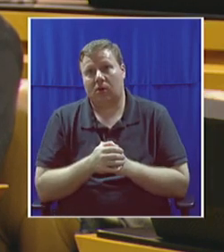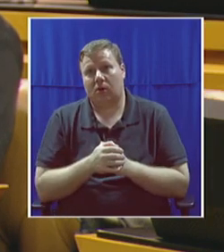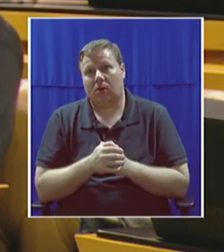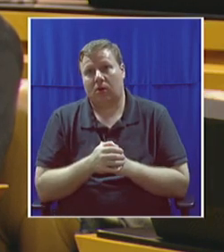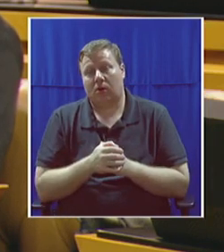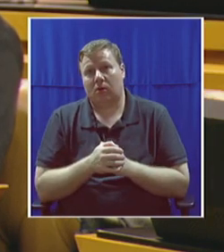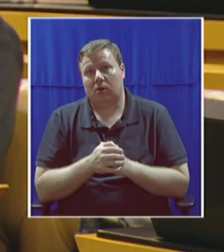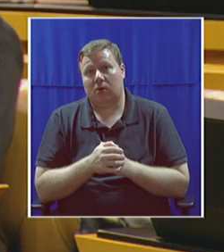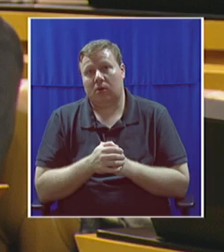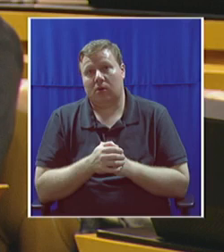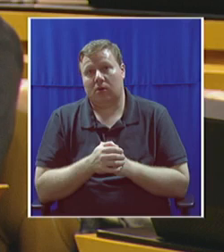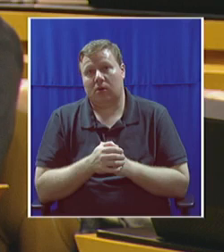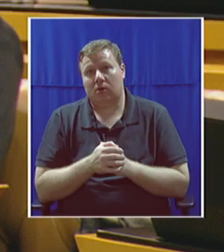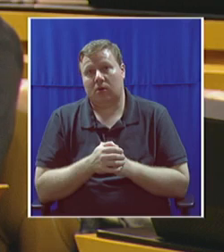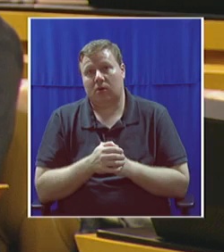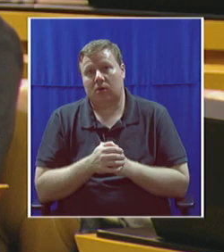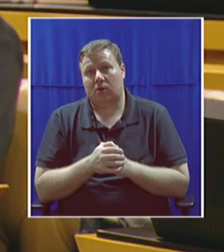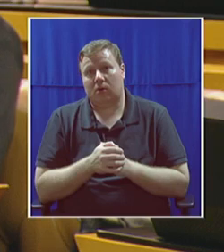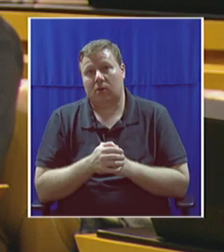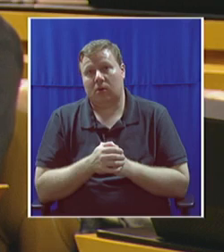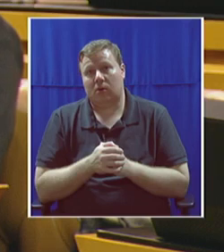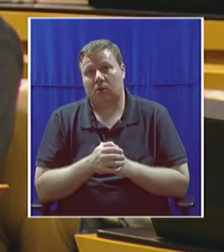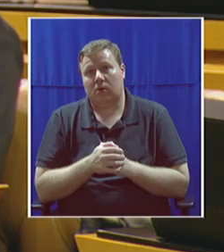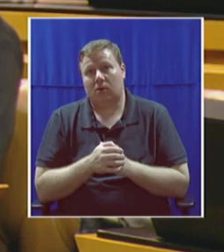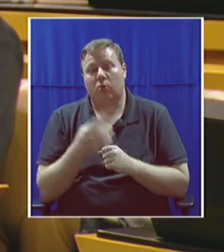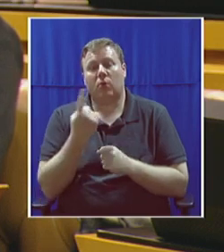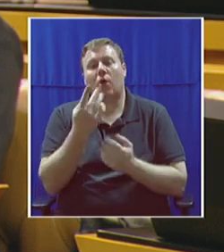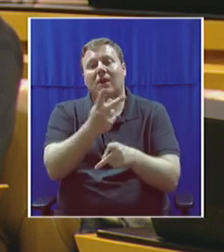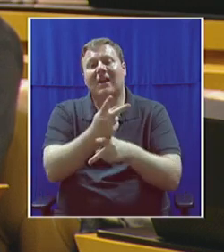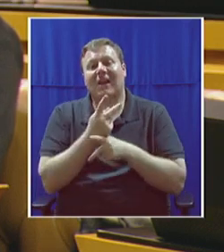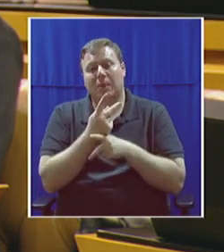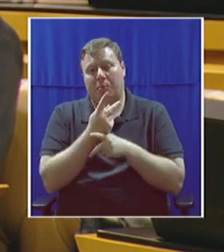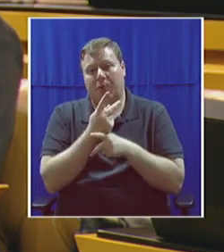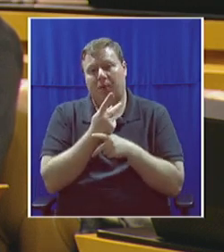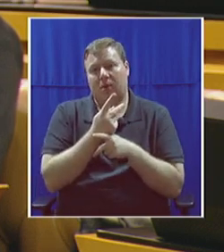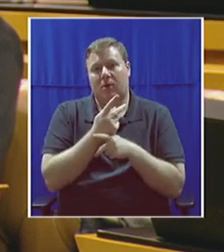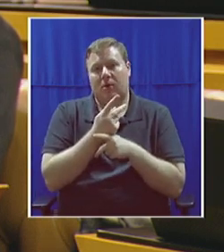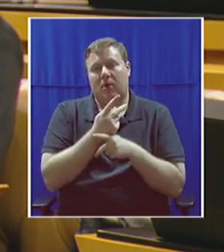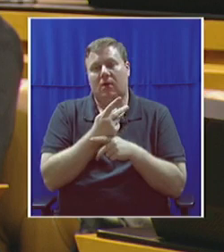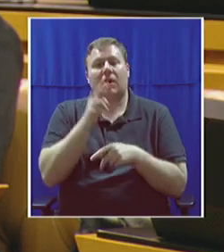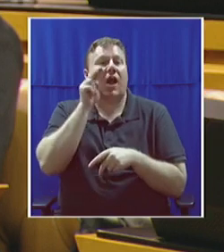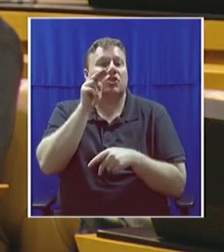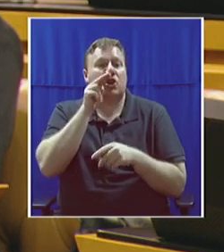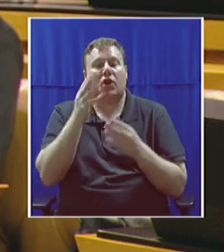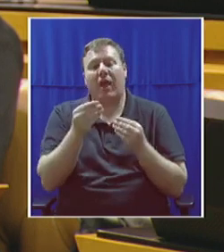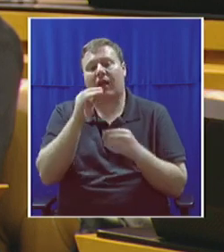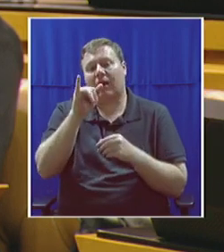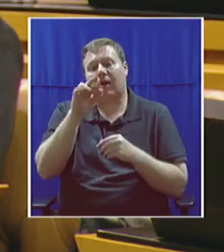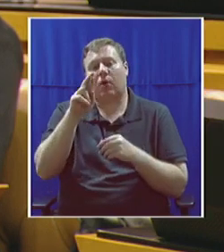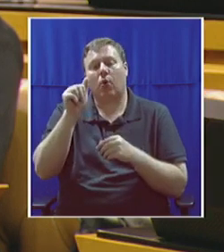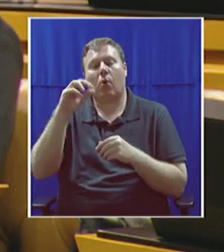stockpile graad from Nigeria and Iran others are in the